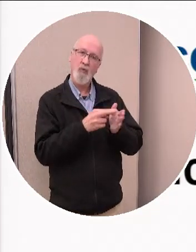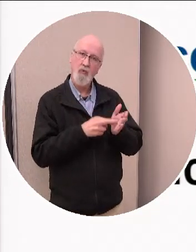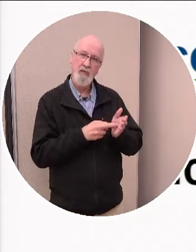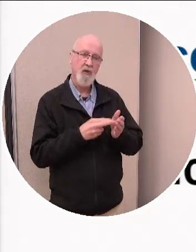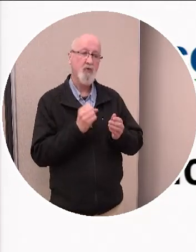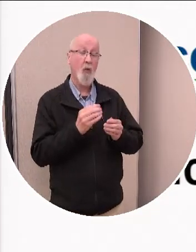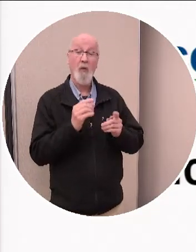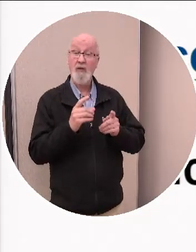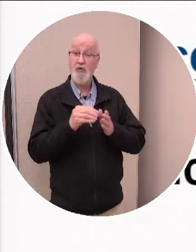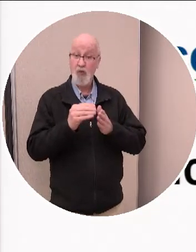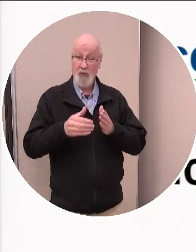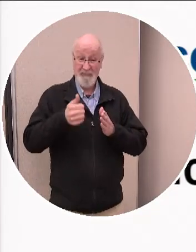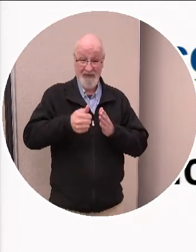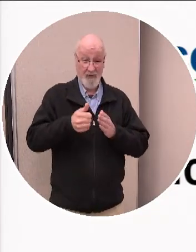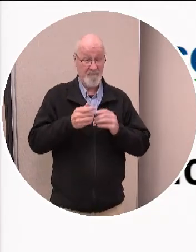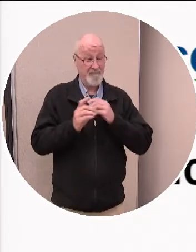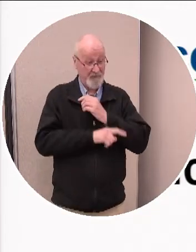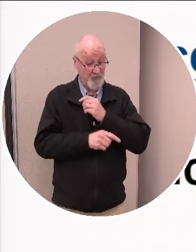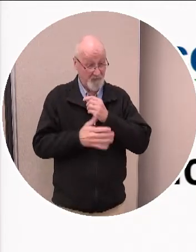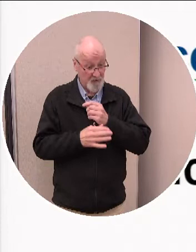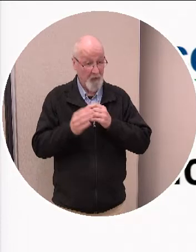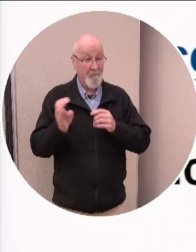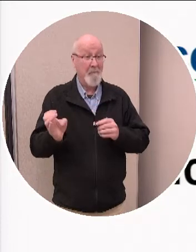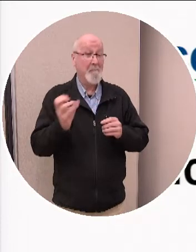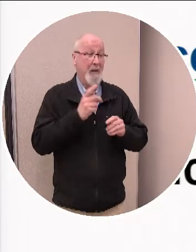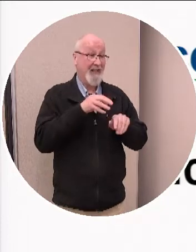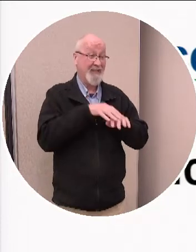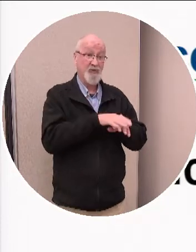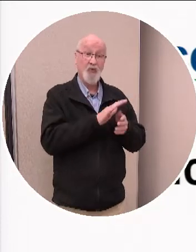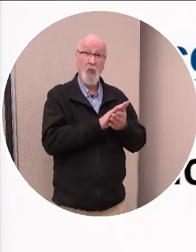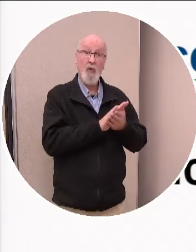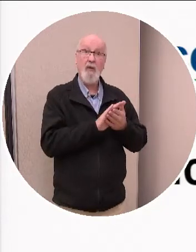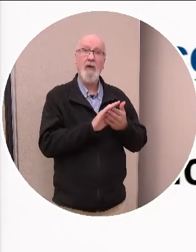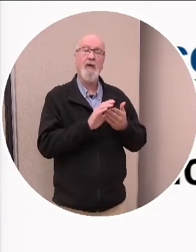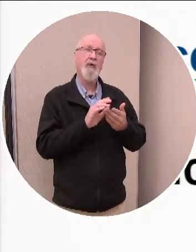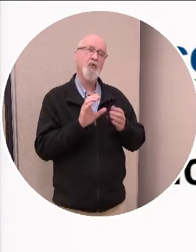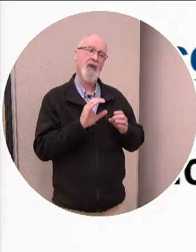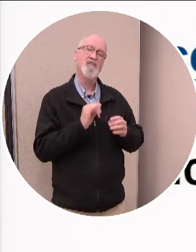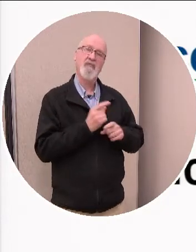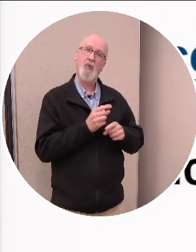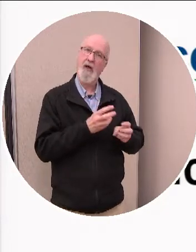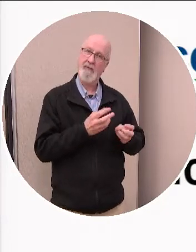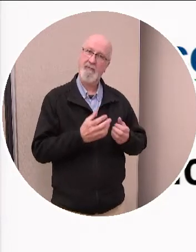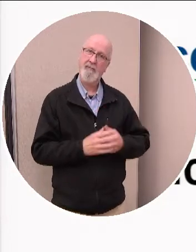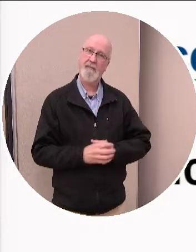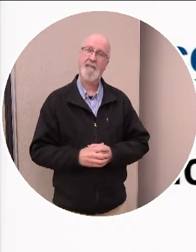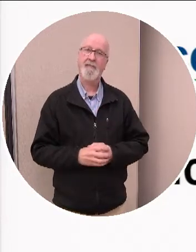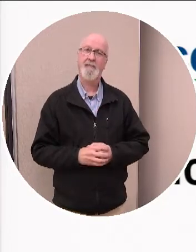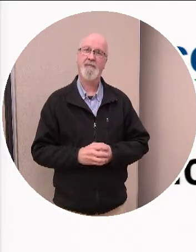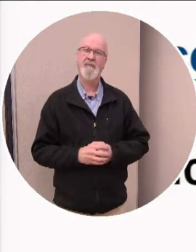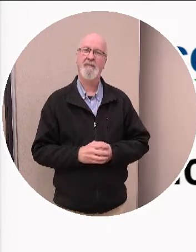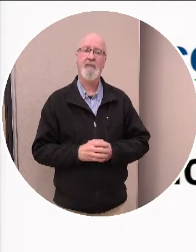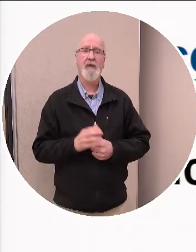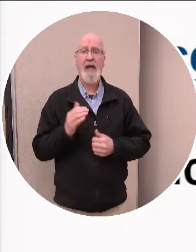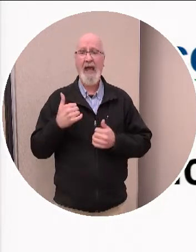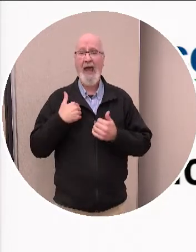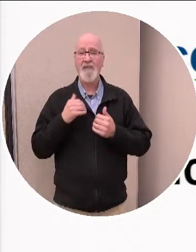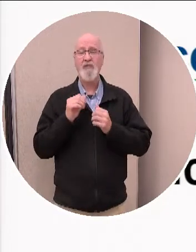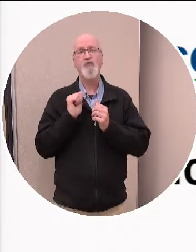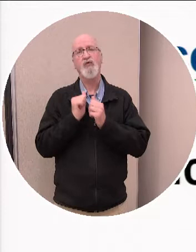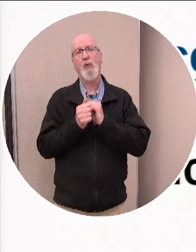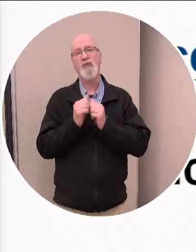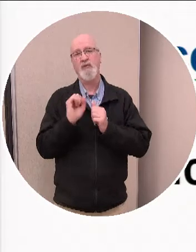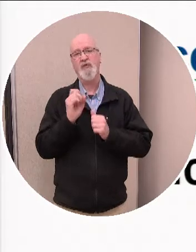re-entry to school for the suspended student. We have our student athletics policy,